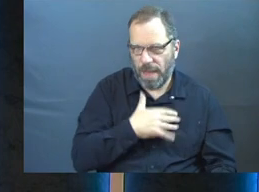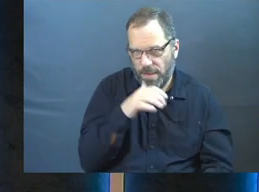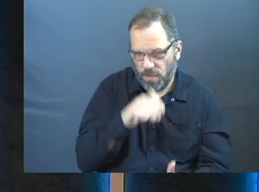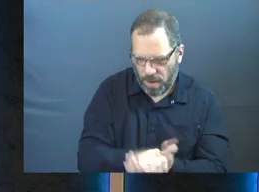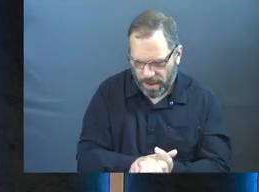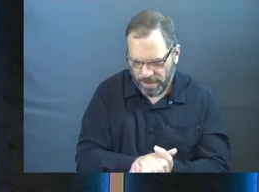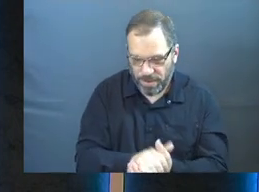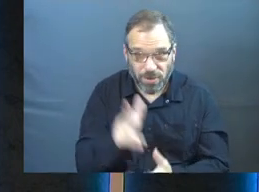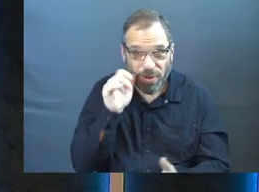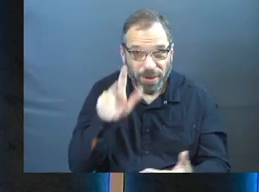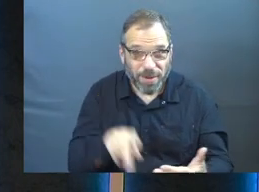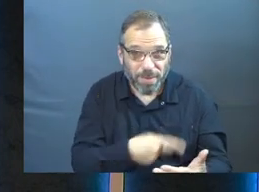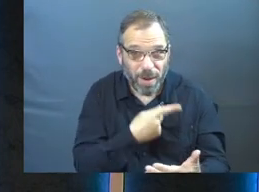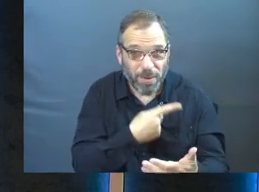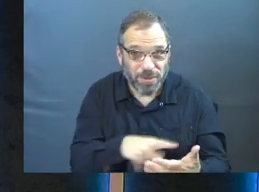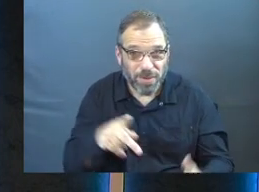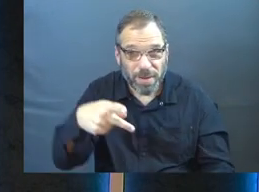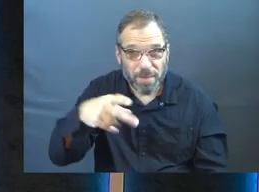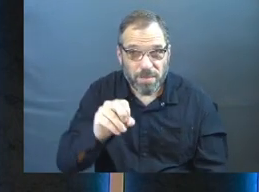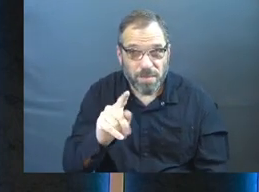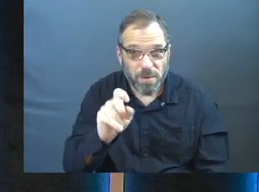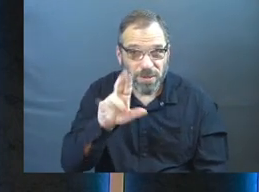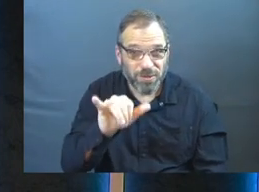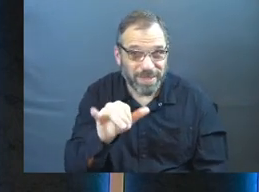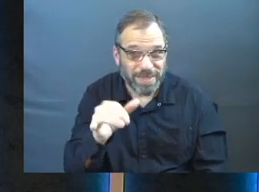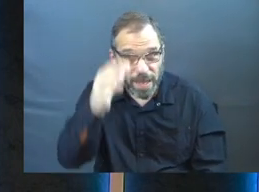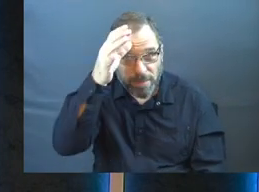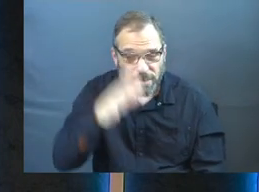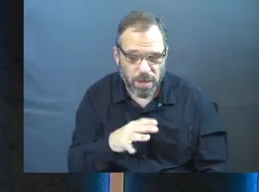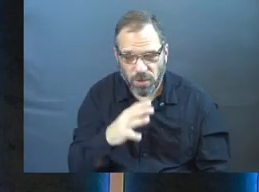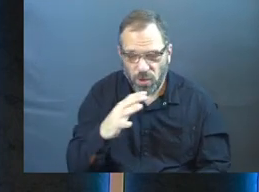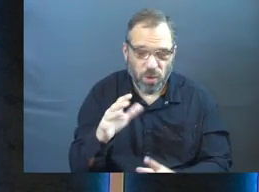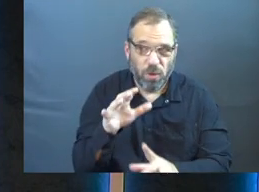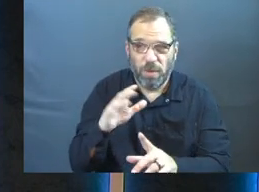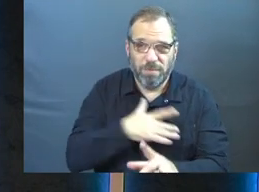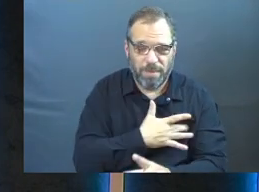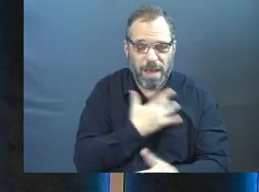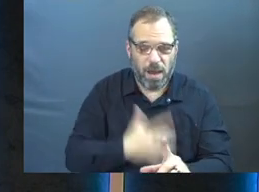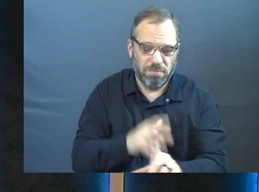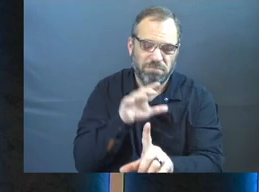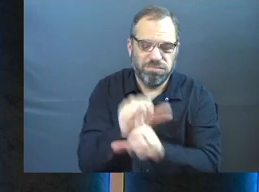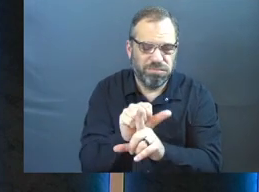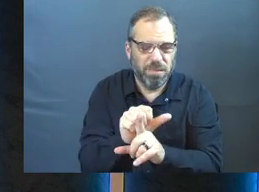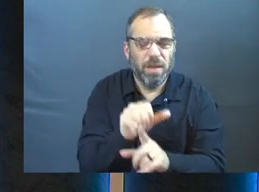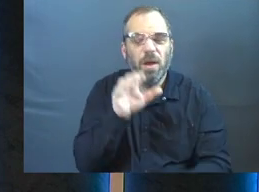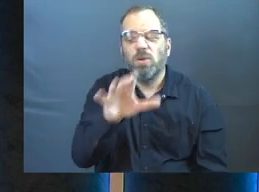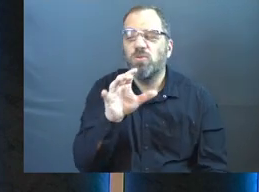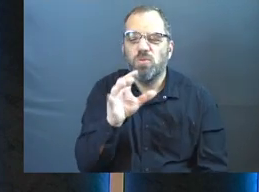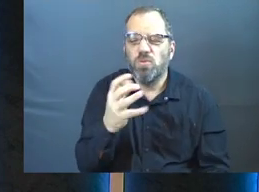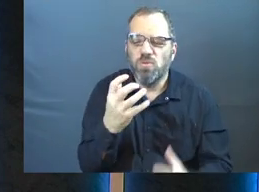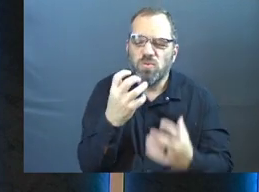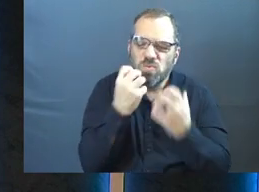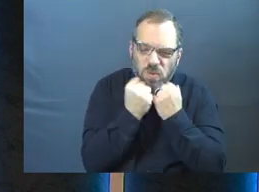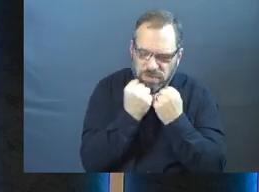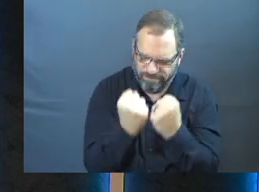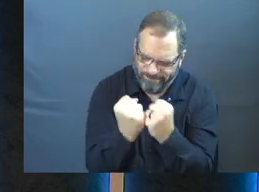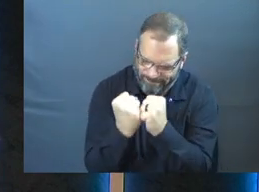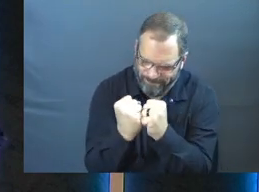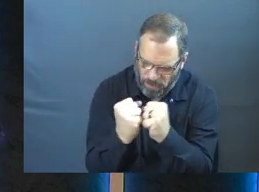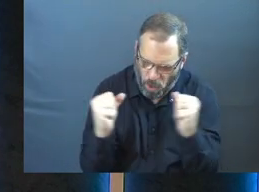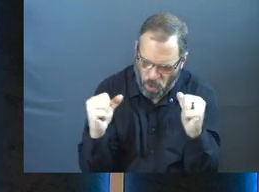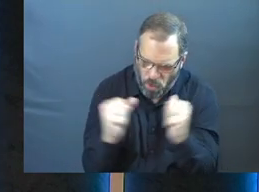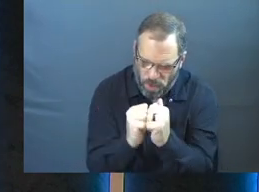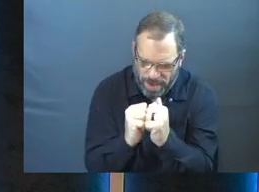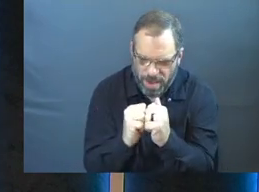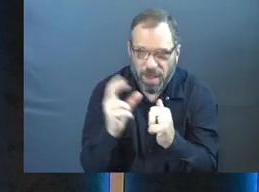bride. Do you hear the poetry, gentlemen? You've captured my heart, my treasure, my bride. You hold it hostage with